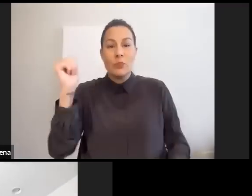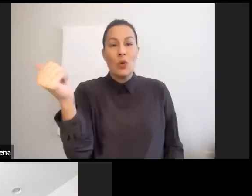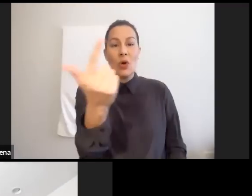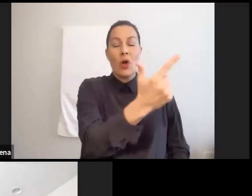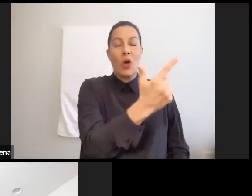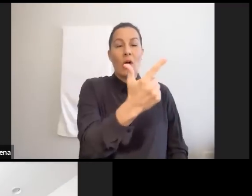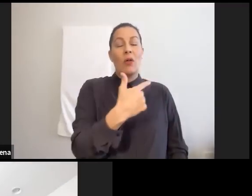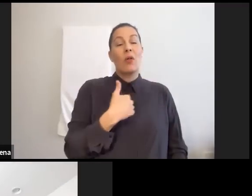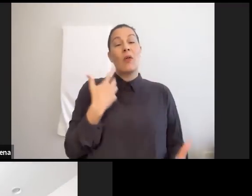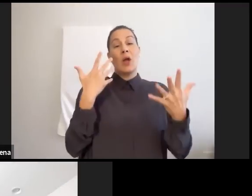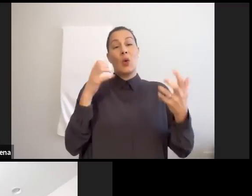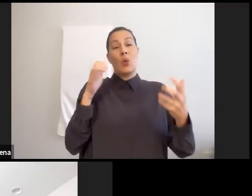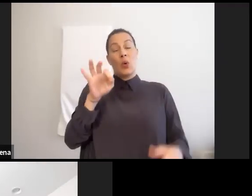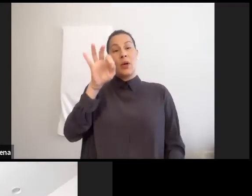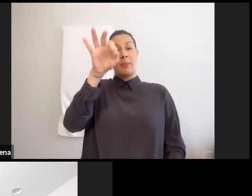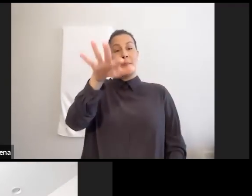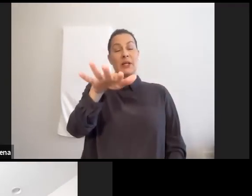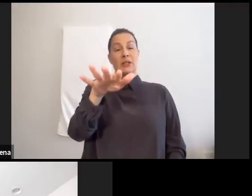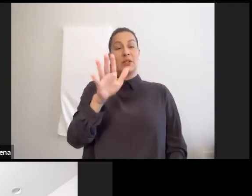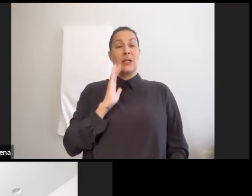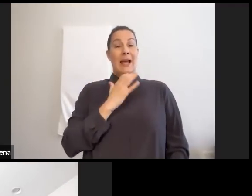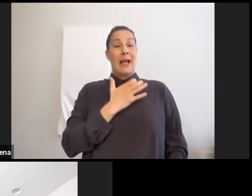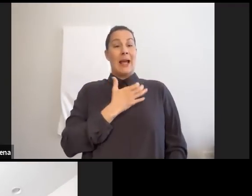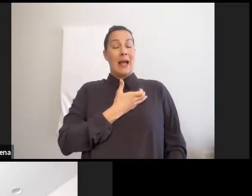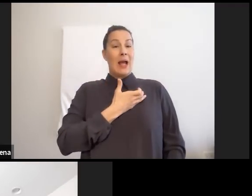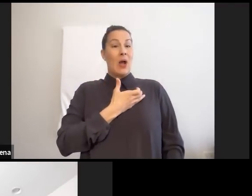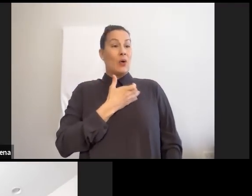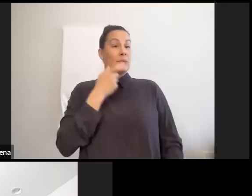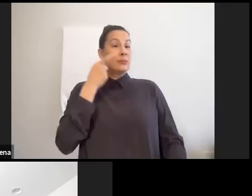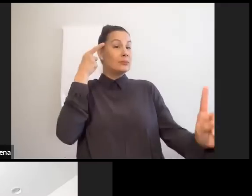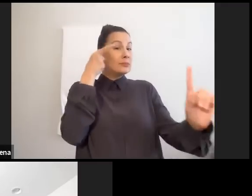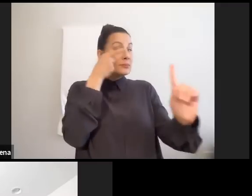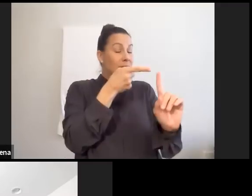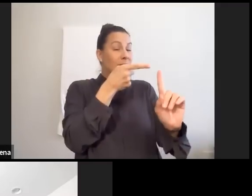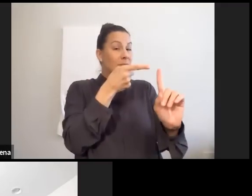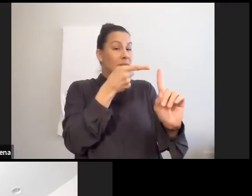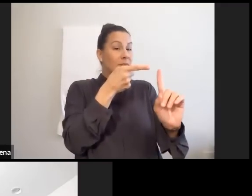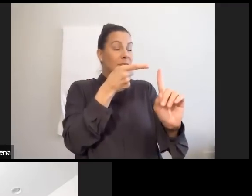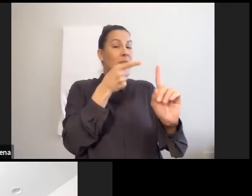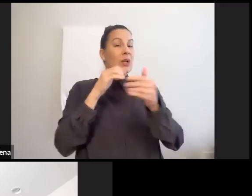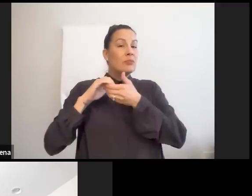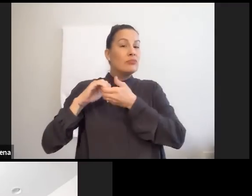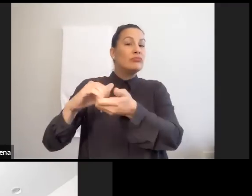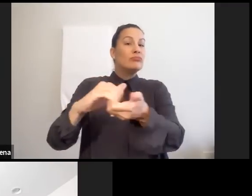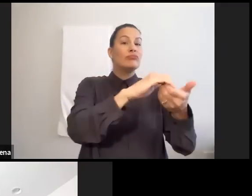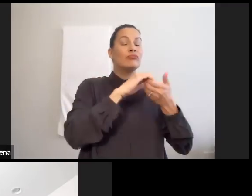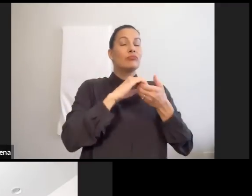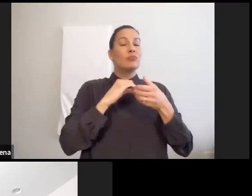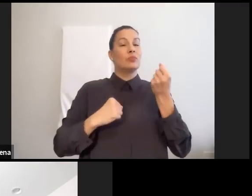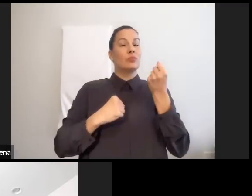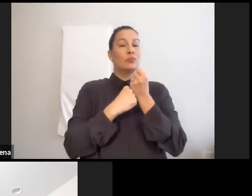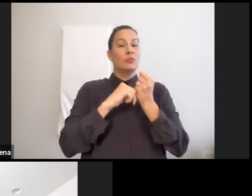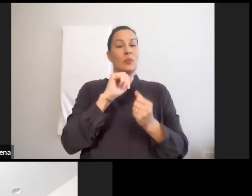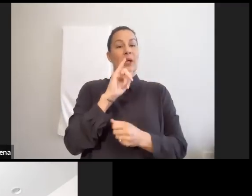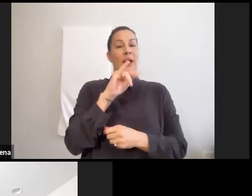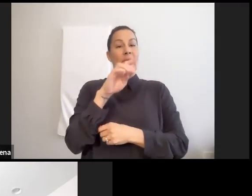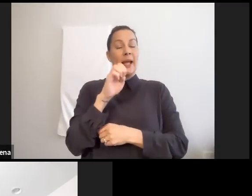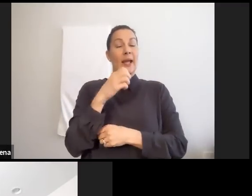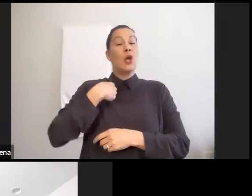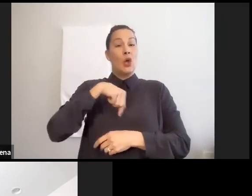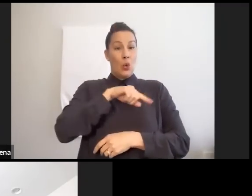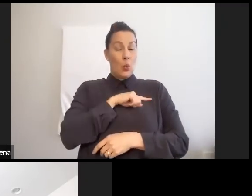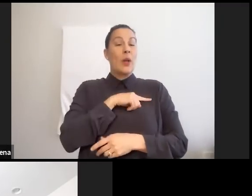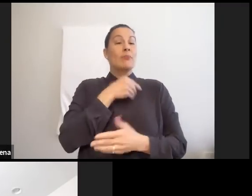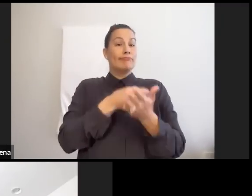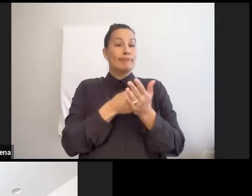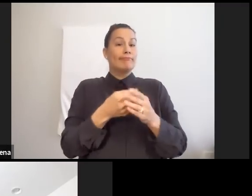that that's what our target is, mutual aid right now, and that we are continuing to raise money throughout the pandemic for as